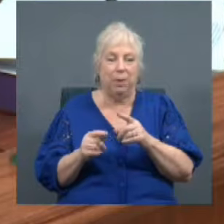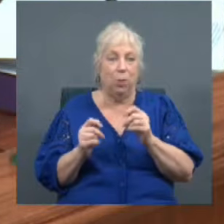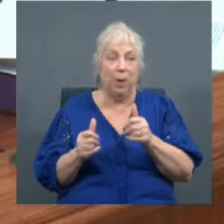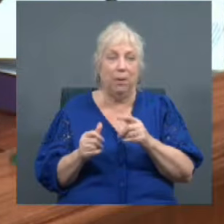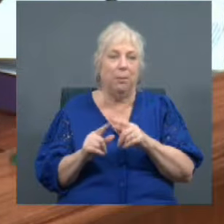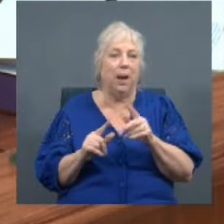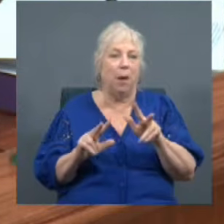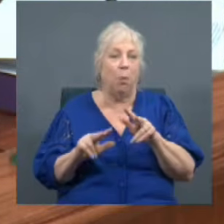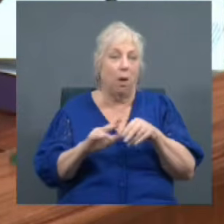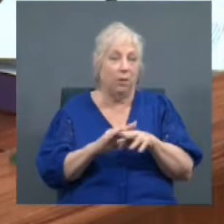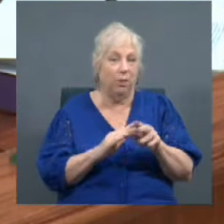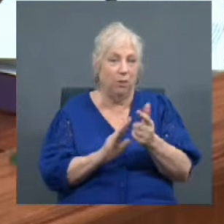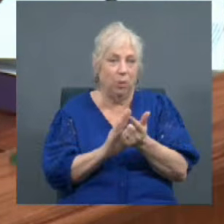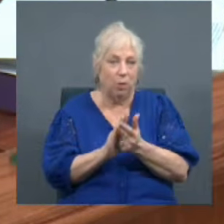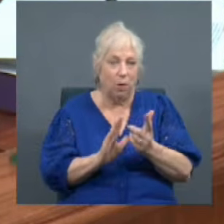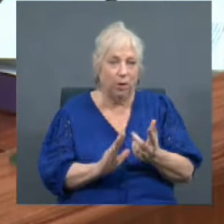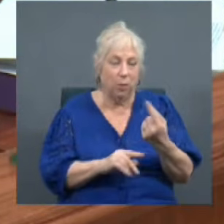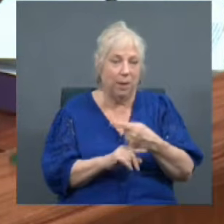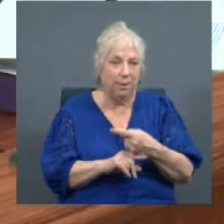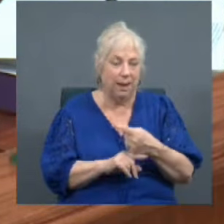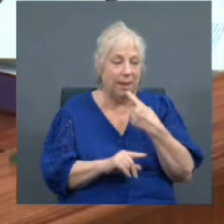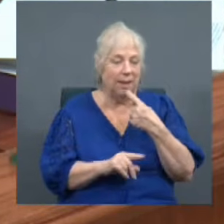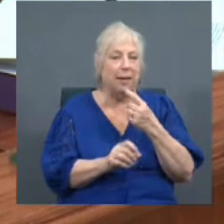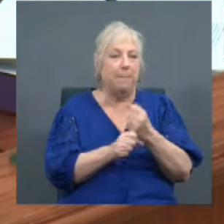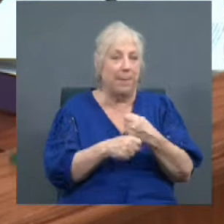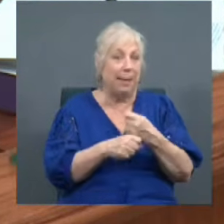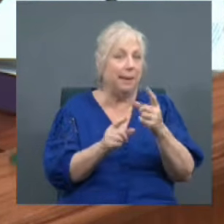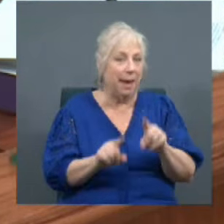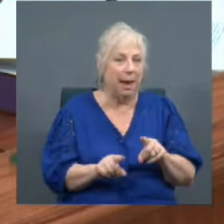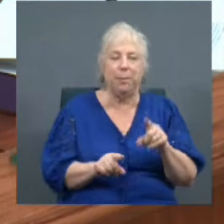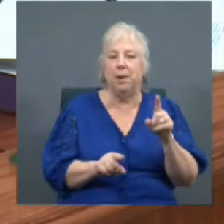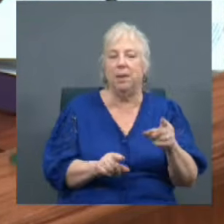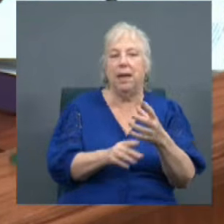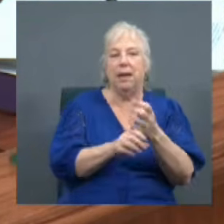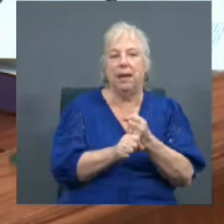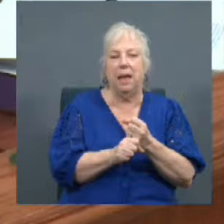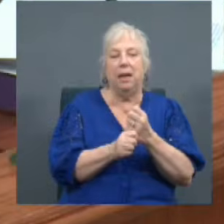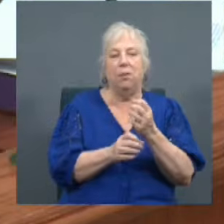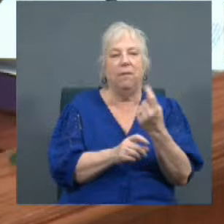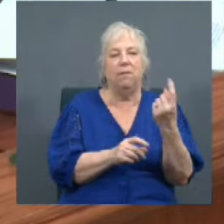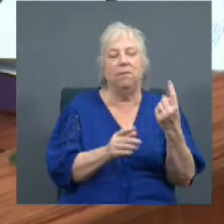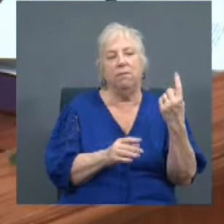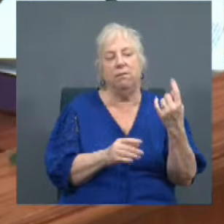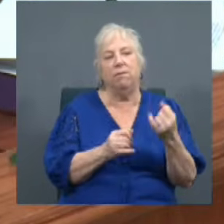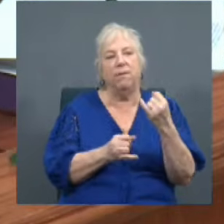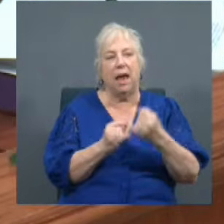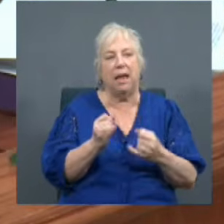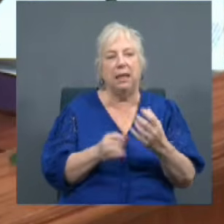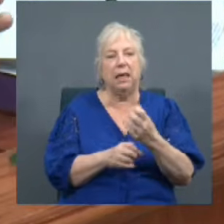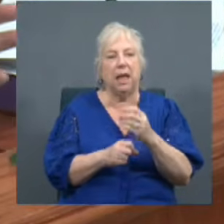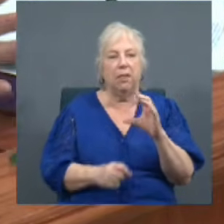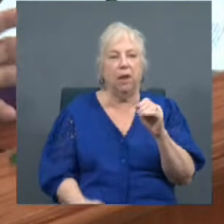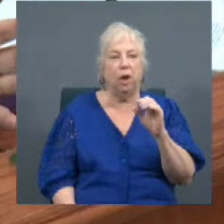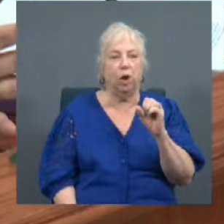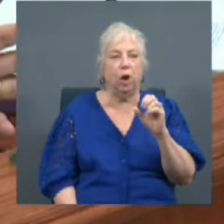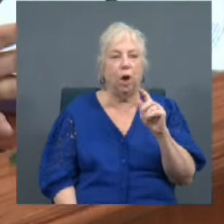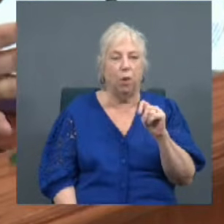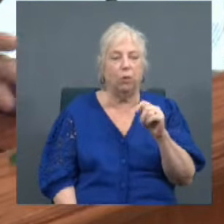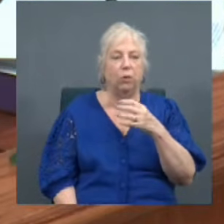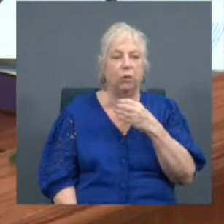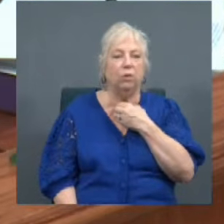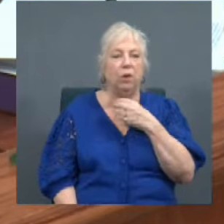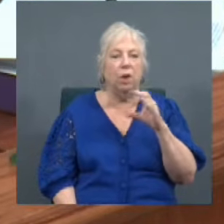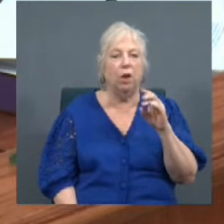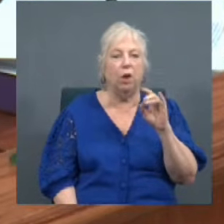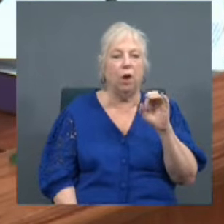this so. And they got the information. We finally got the Coast Guard report, which we had had troubles getting. I don't know why we had